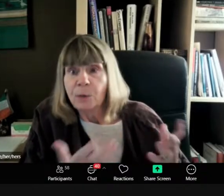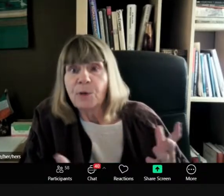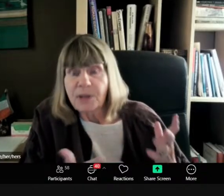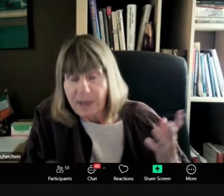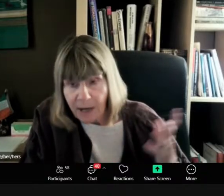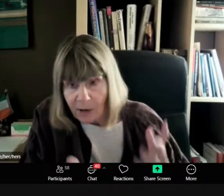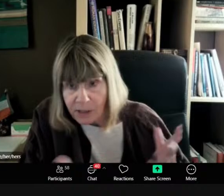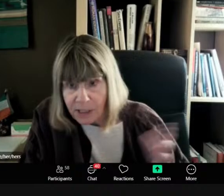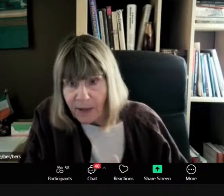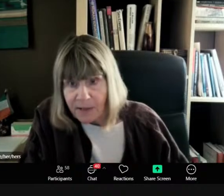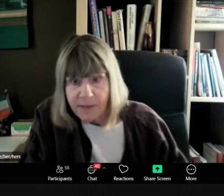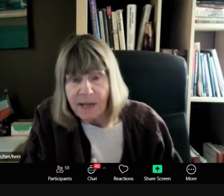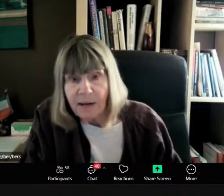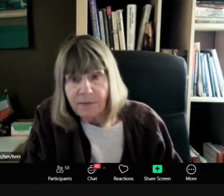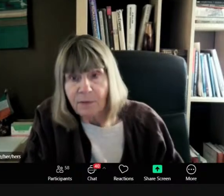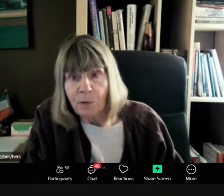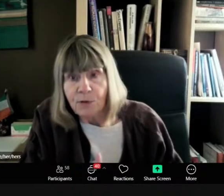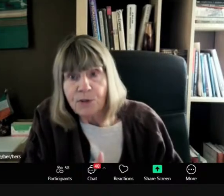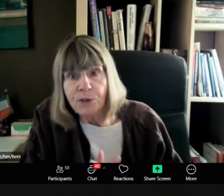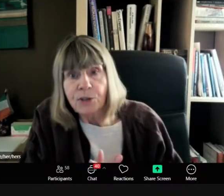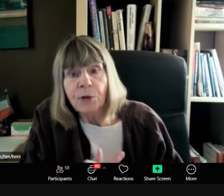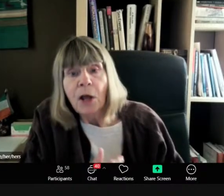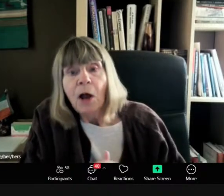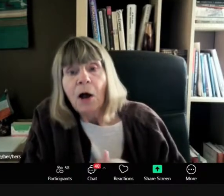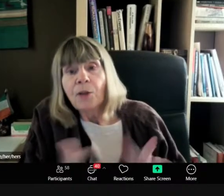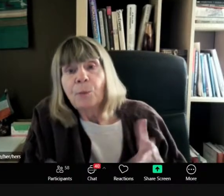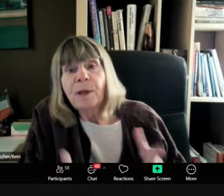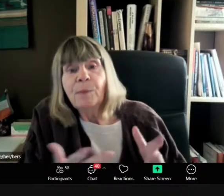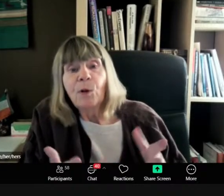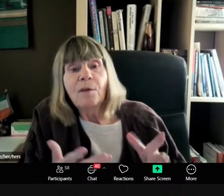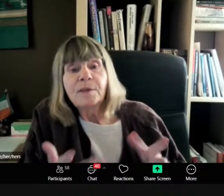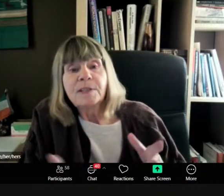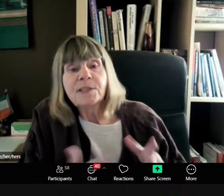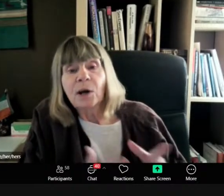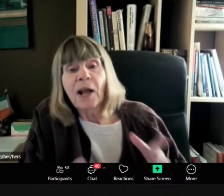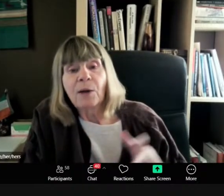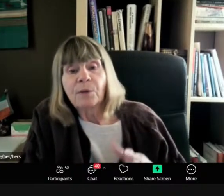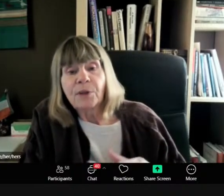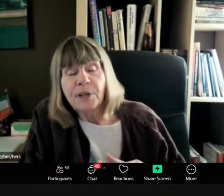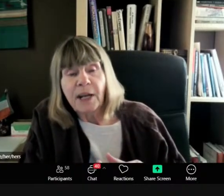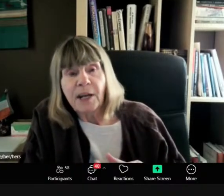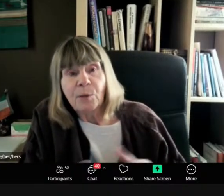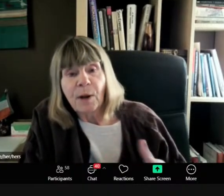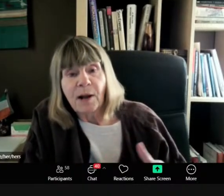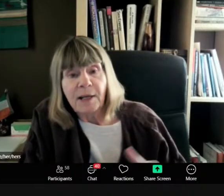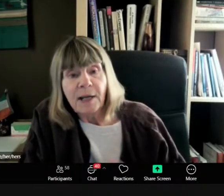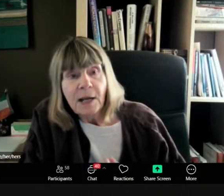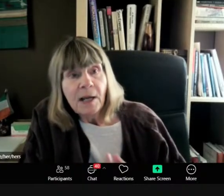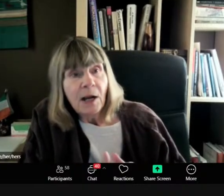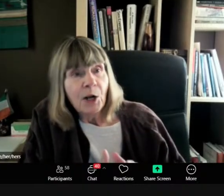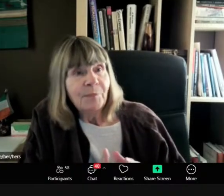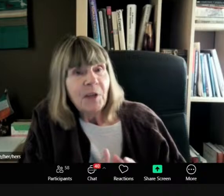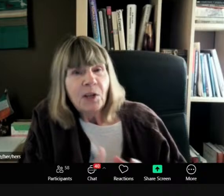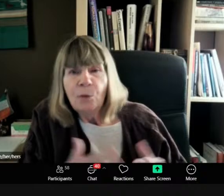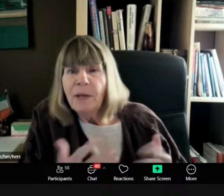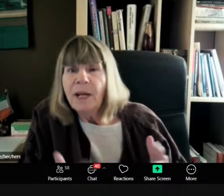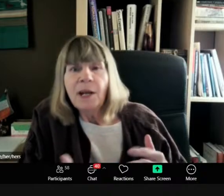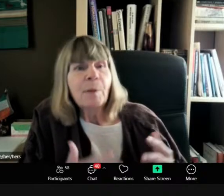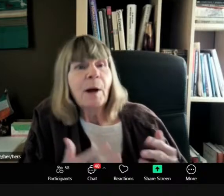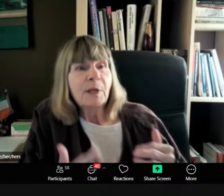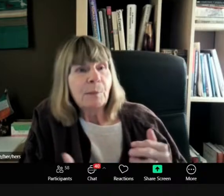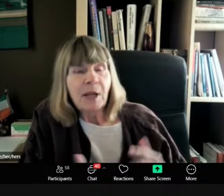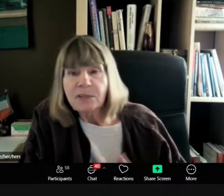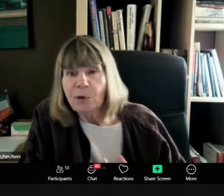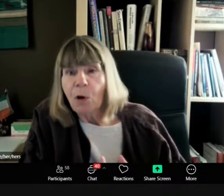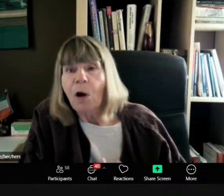no 100% guarantee that is safe, of course, to do. Although people often start out with their dating by, meeting